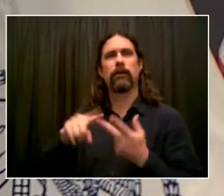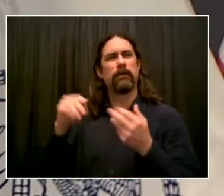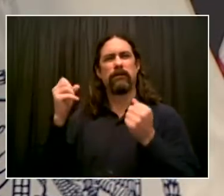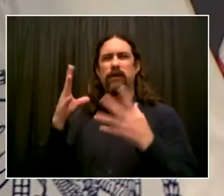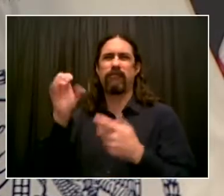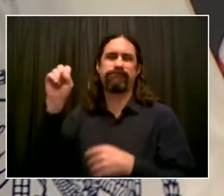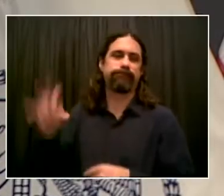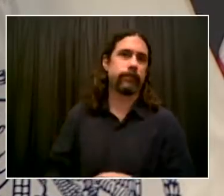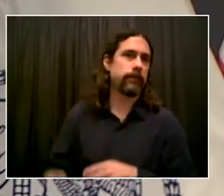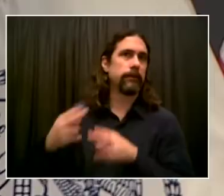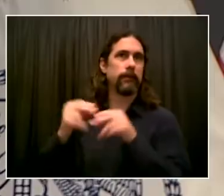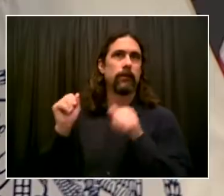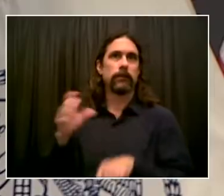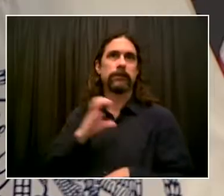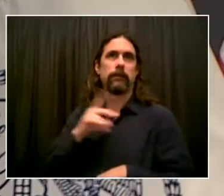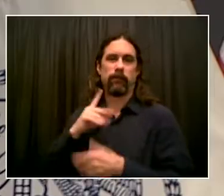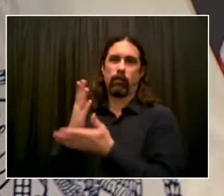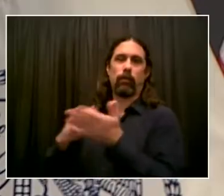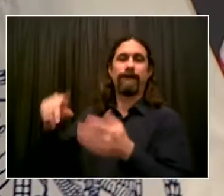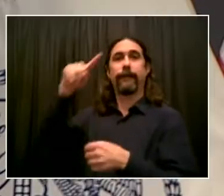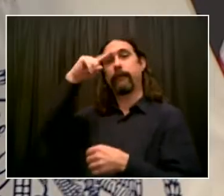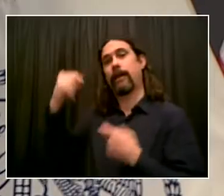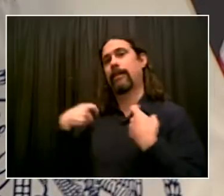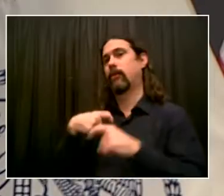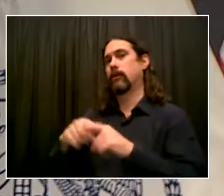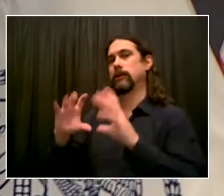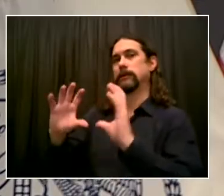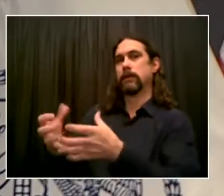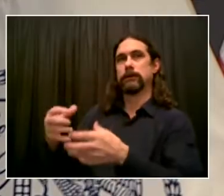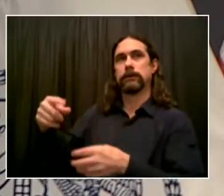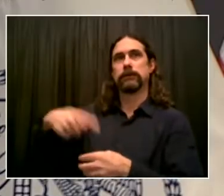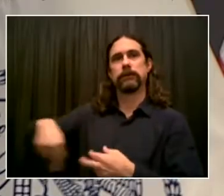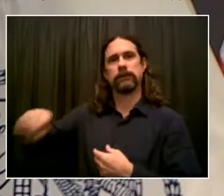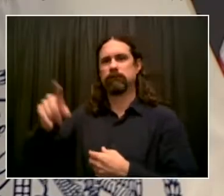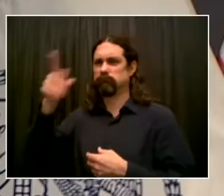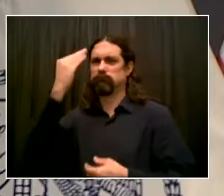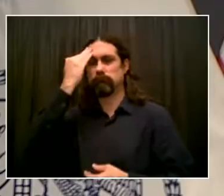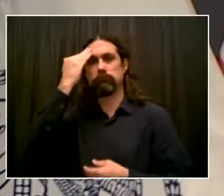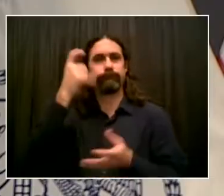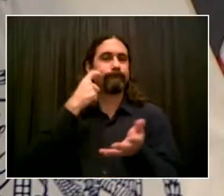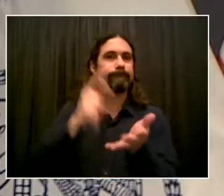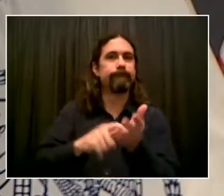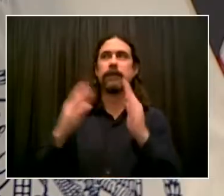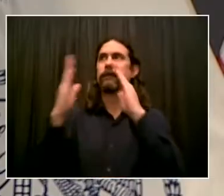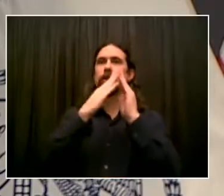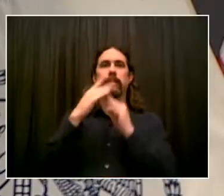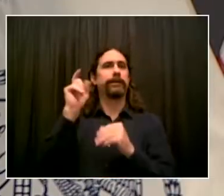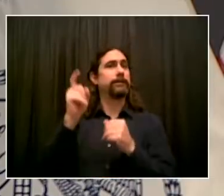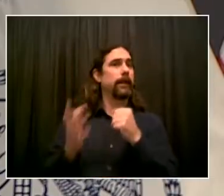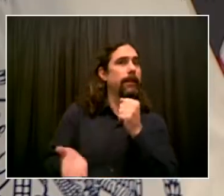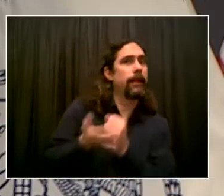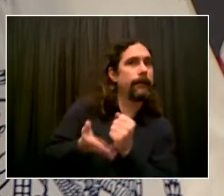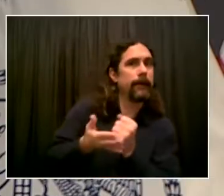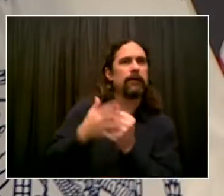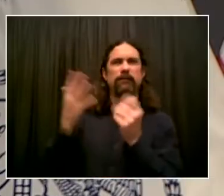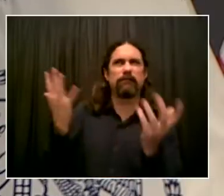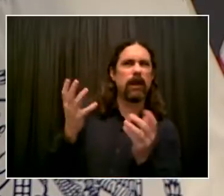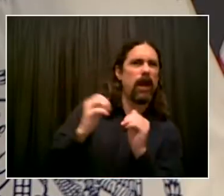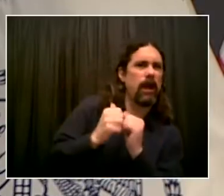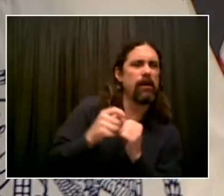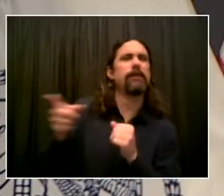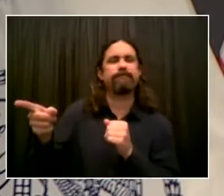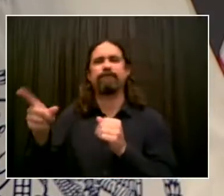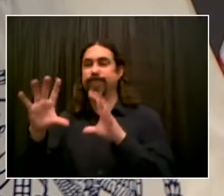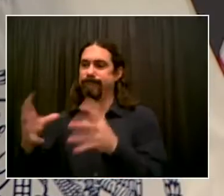whole city and our future. So thank you to the members of council, a great example of people really making a forward-looking decision. Now, I want you